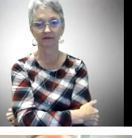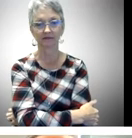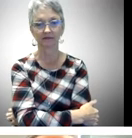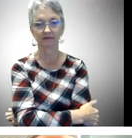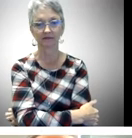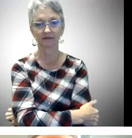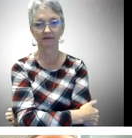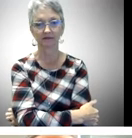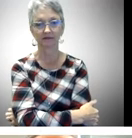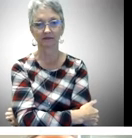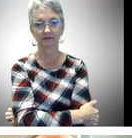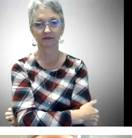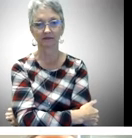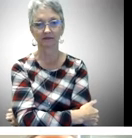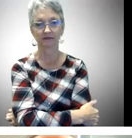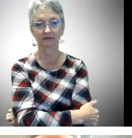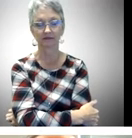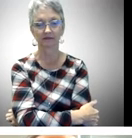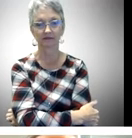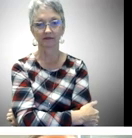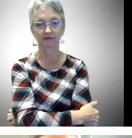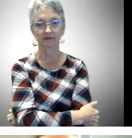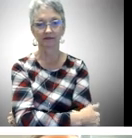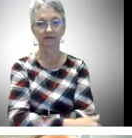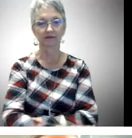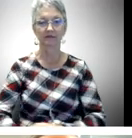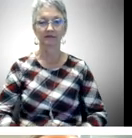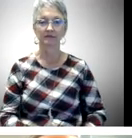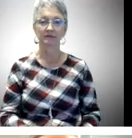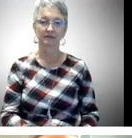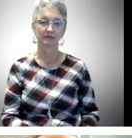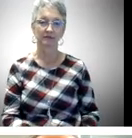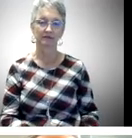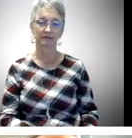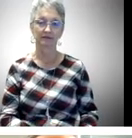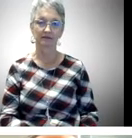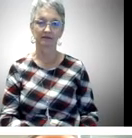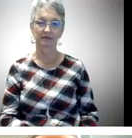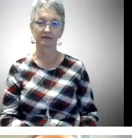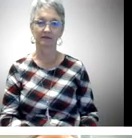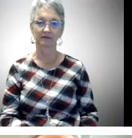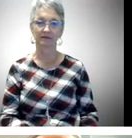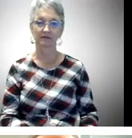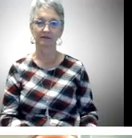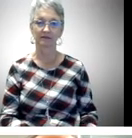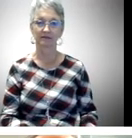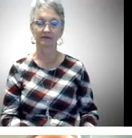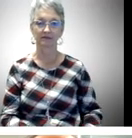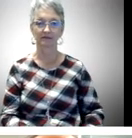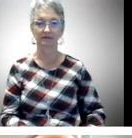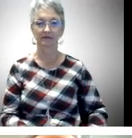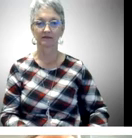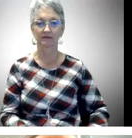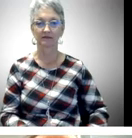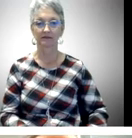want to continue to make decisions on behalf of my son or daughter without having to get a guardianship. And I said, we're just not there. I mean, we haven't gotten